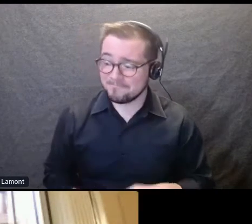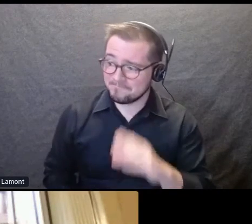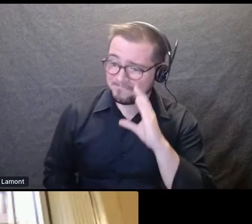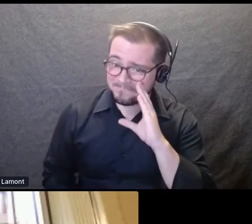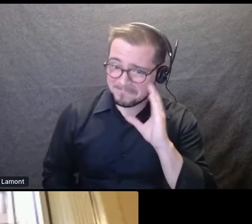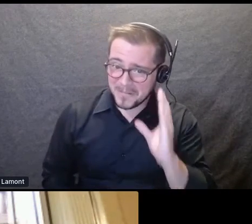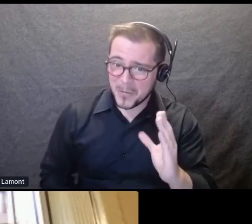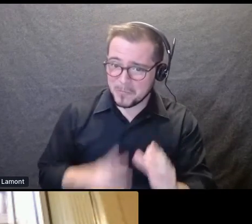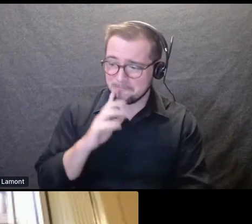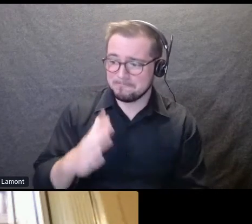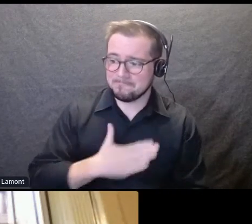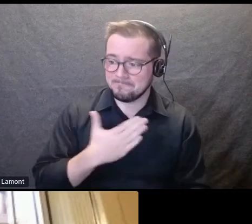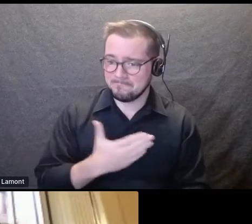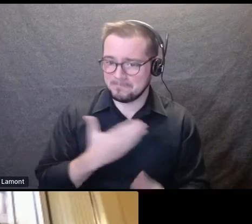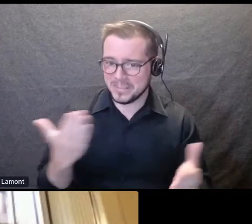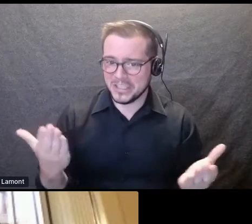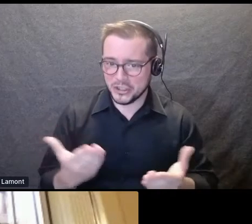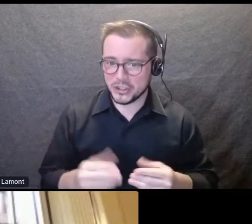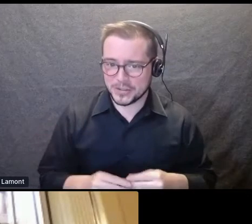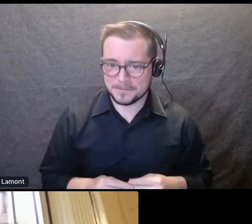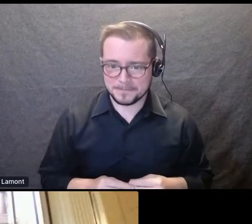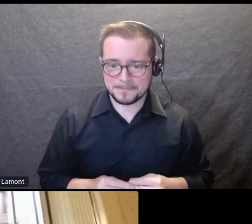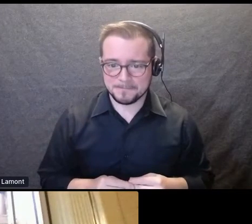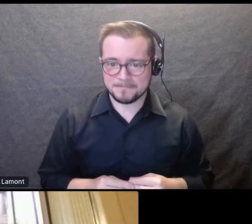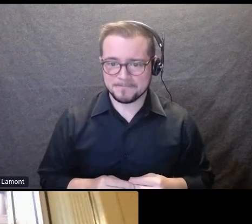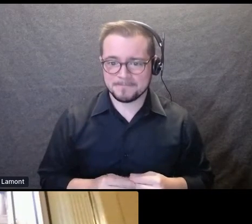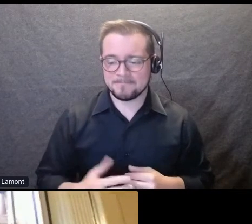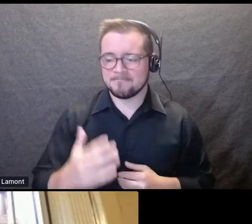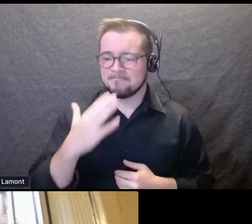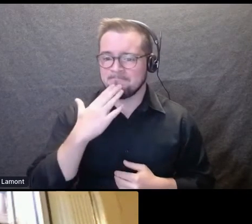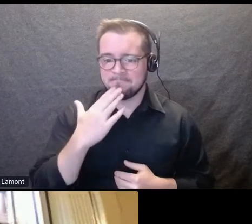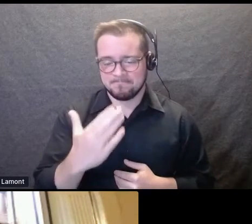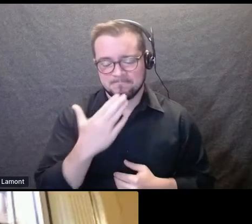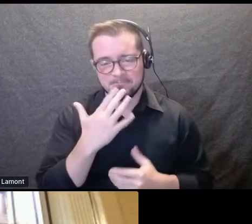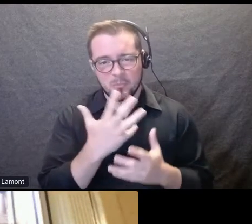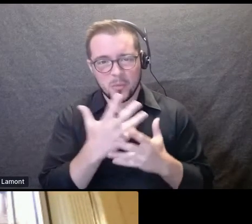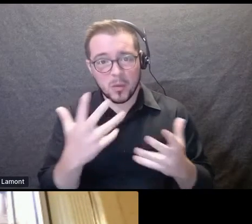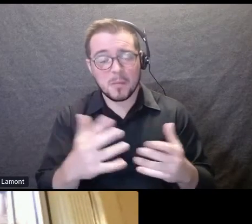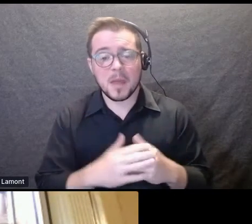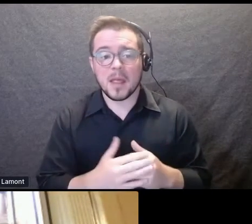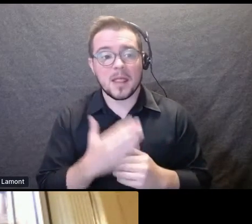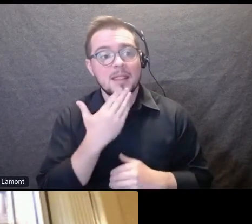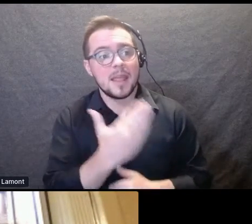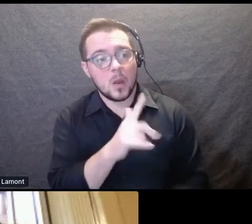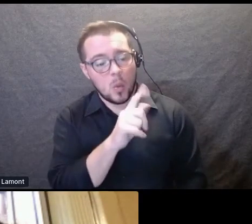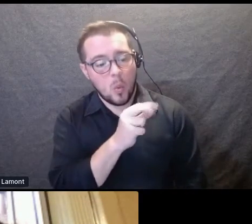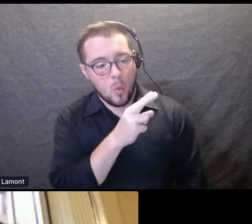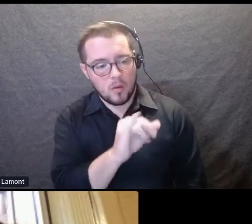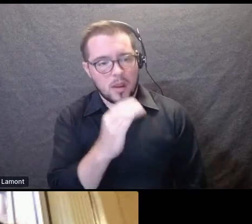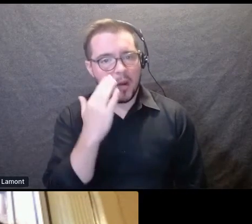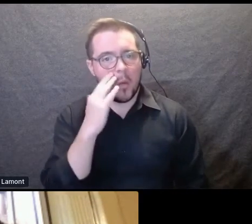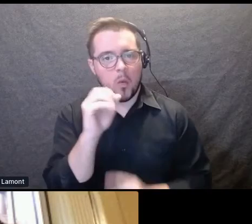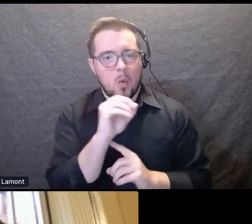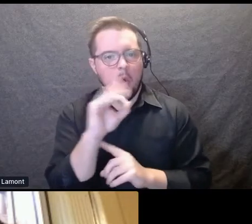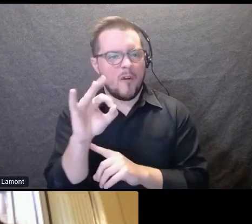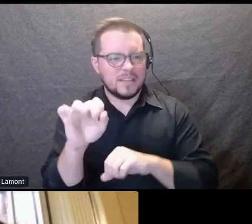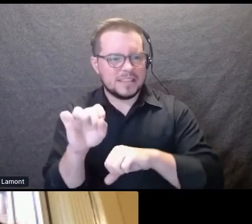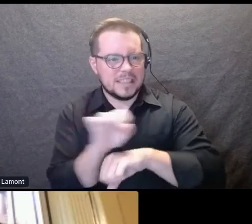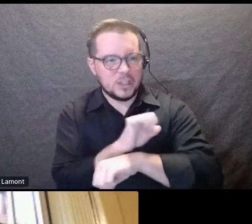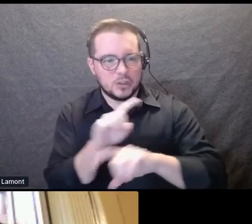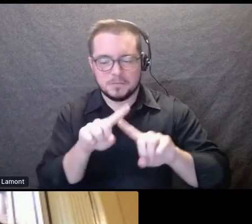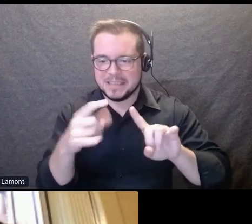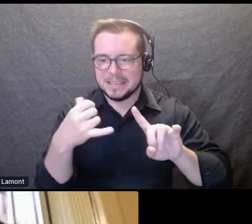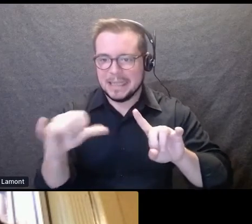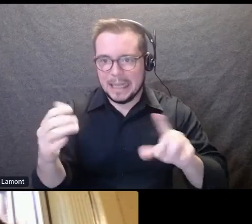Hello. So happy to be here. Thank you so much. Thank you, Lori. I know she's gone off stage, but still here